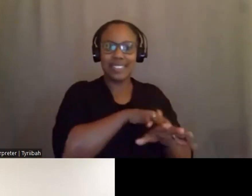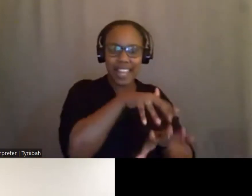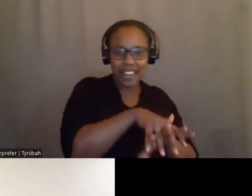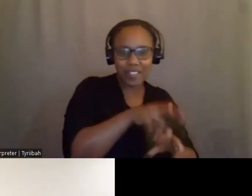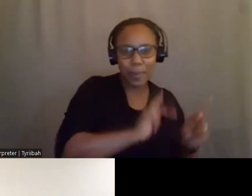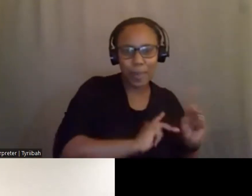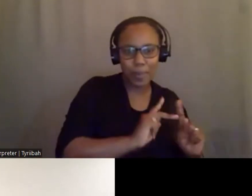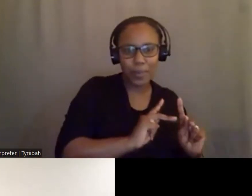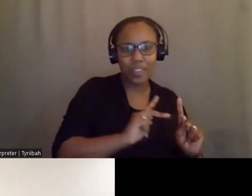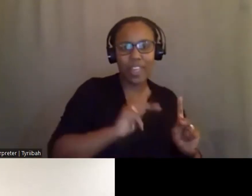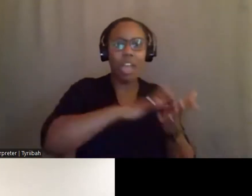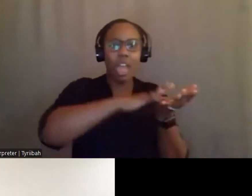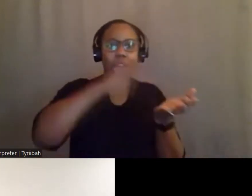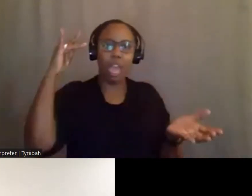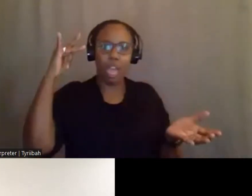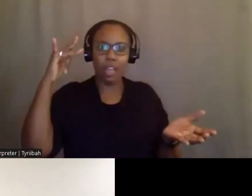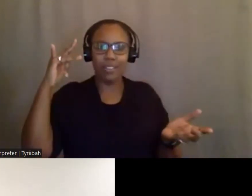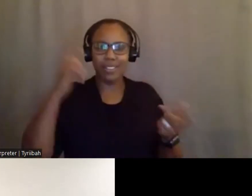so.